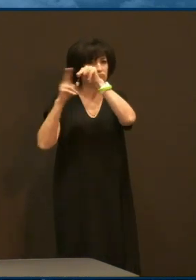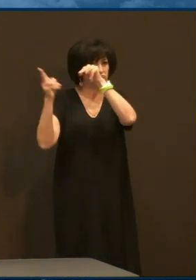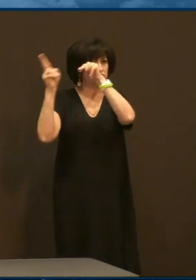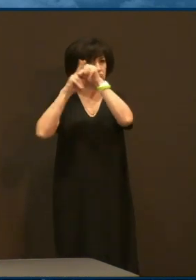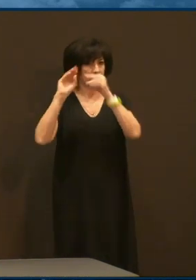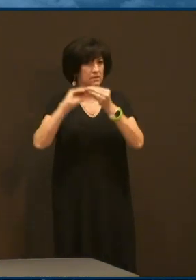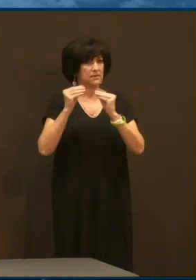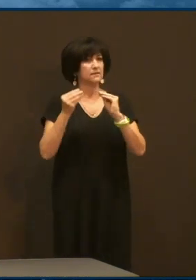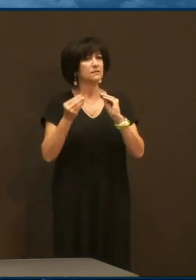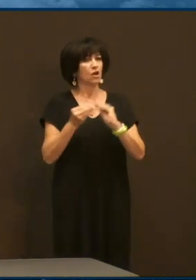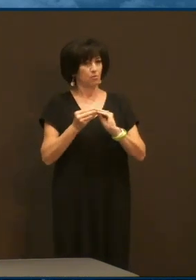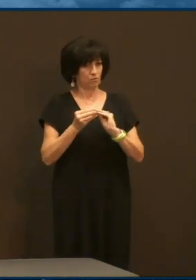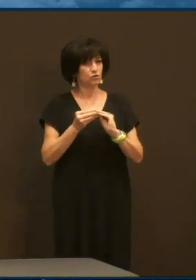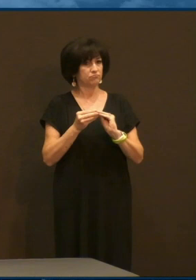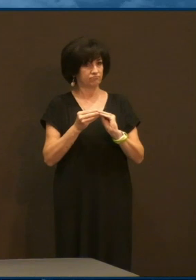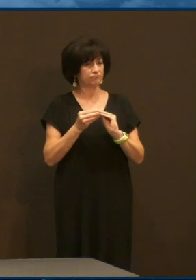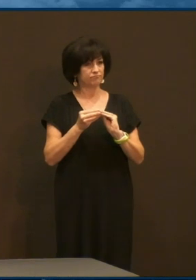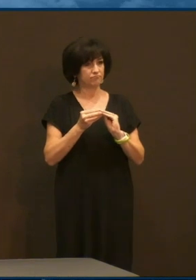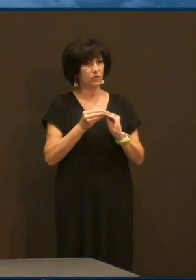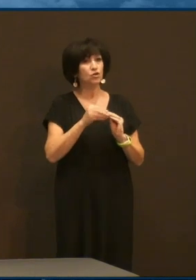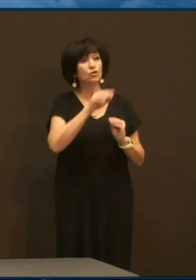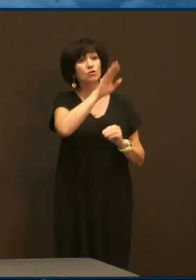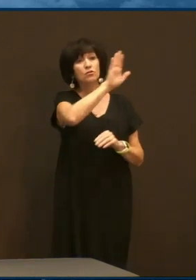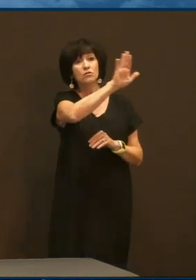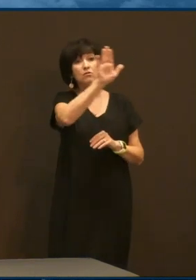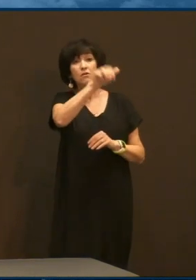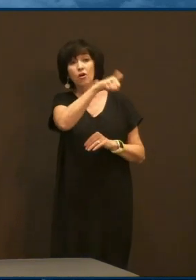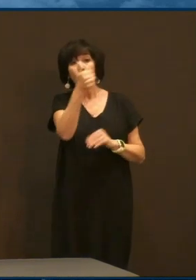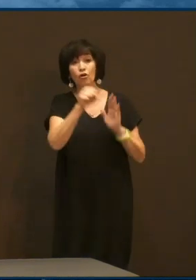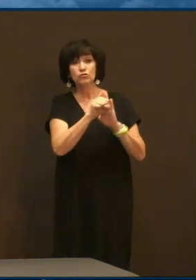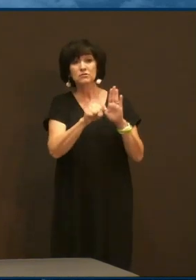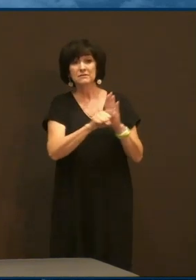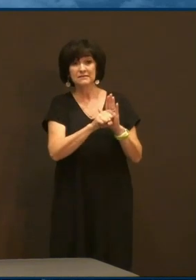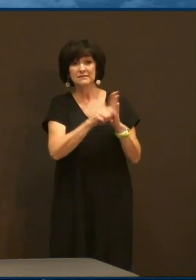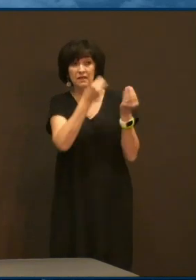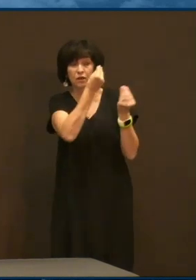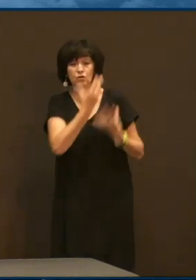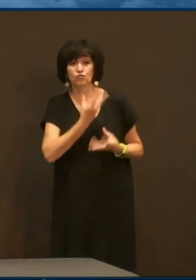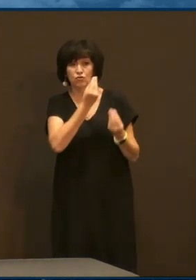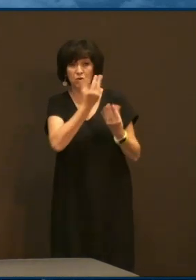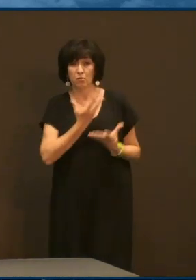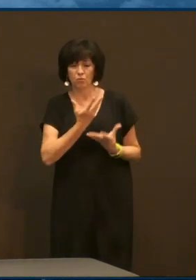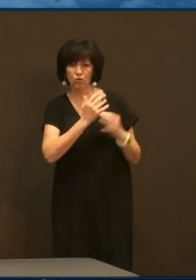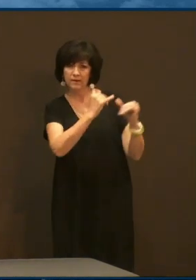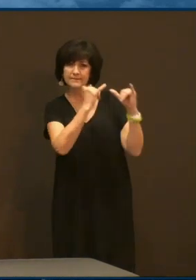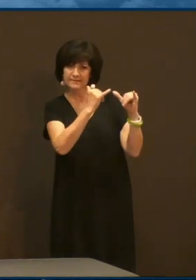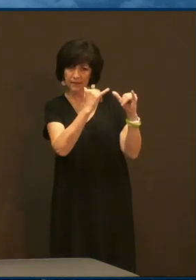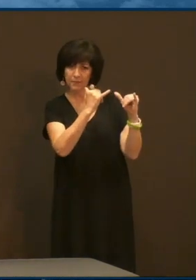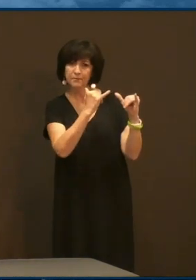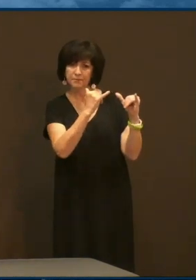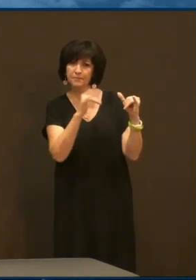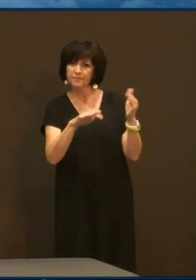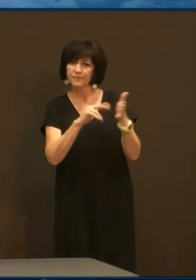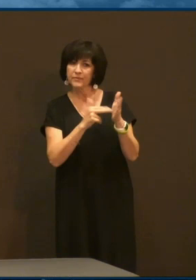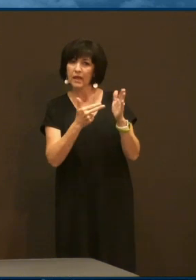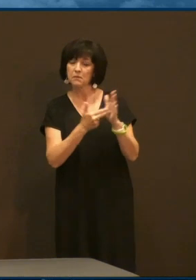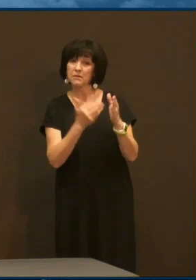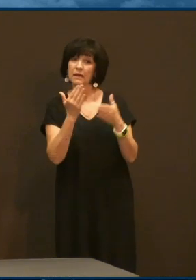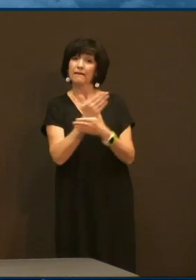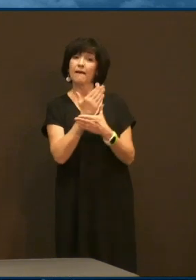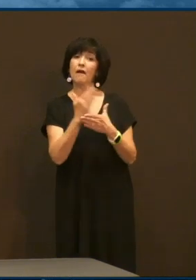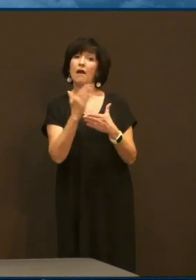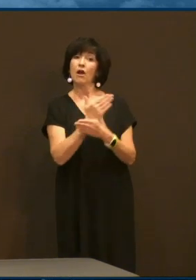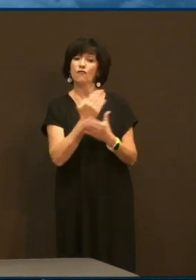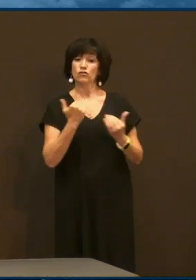states, according to their governors, there's where the increases are coming from. And so the average age